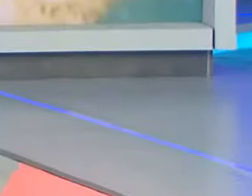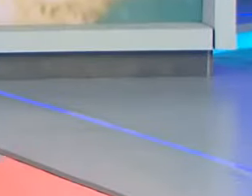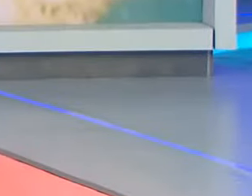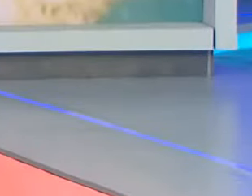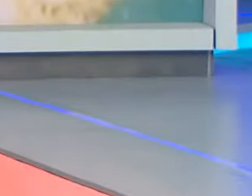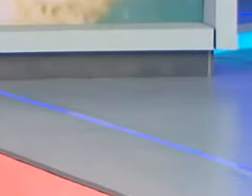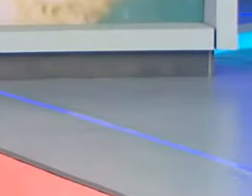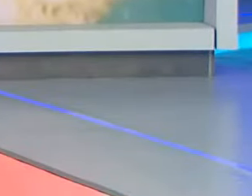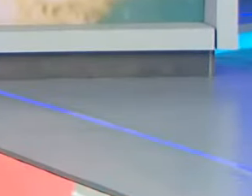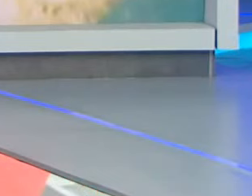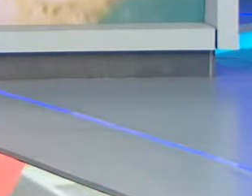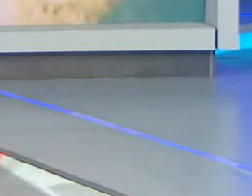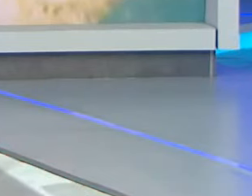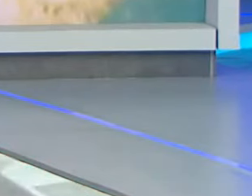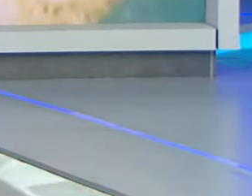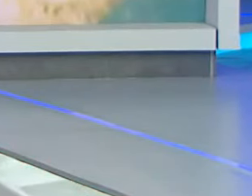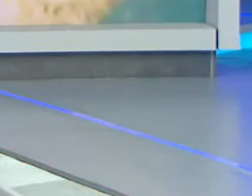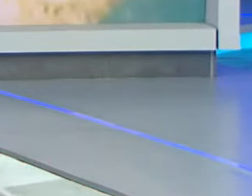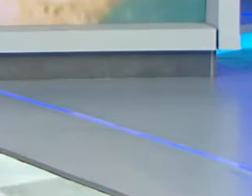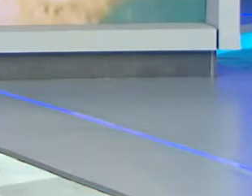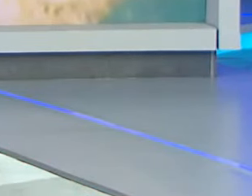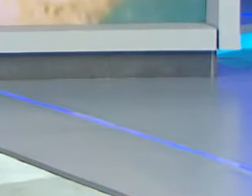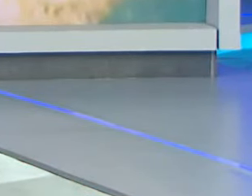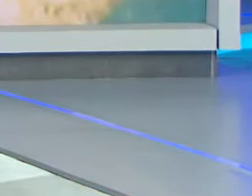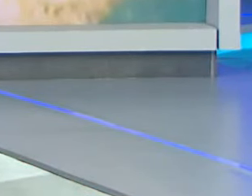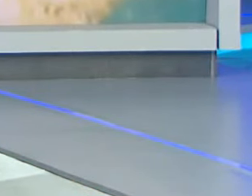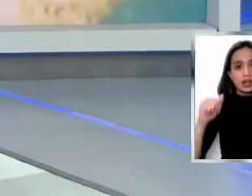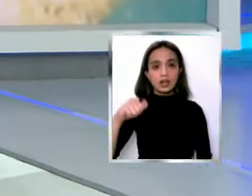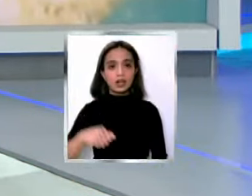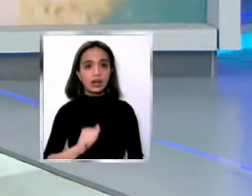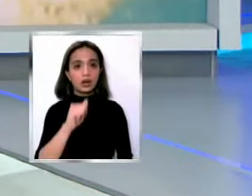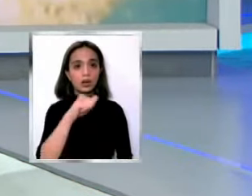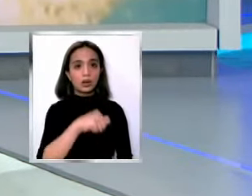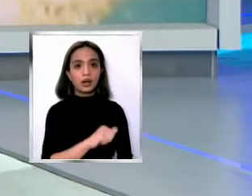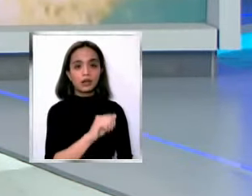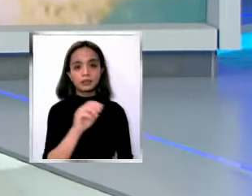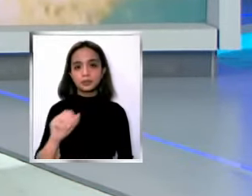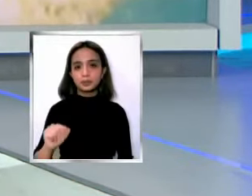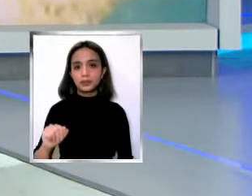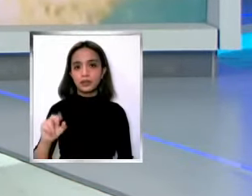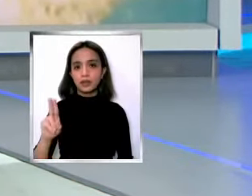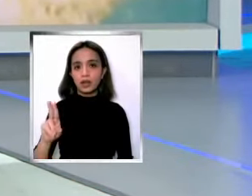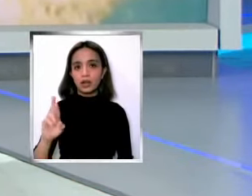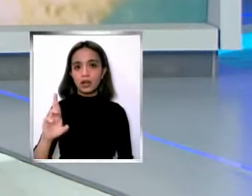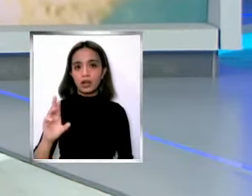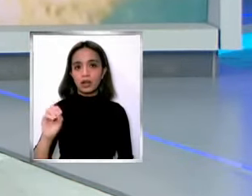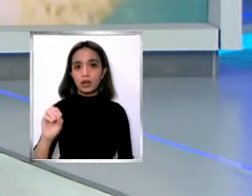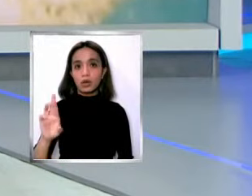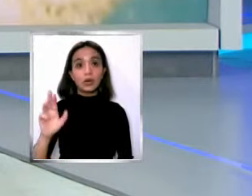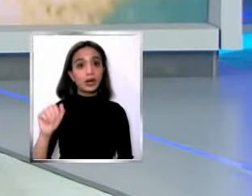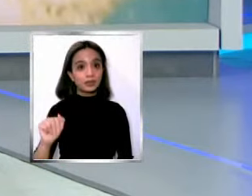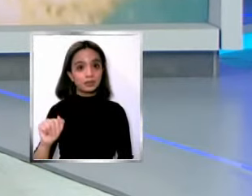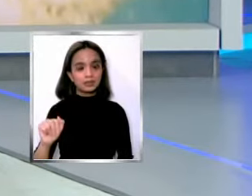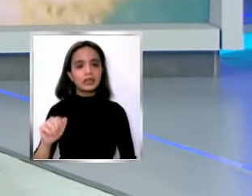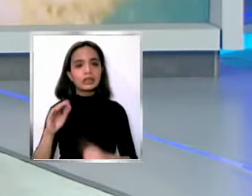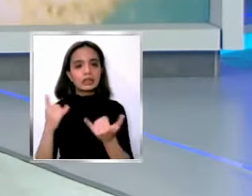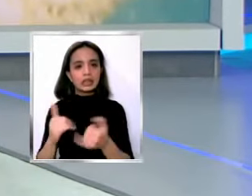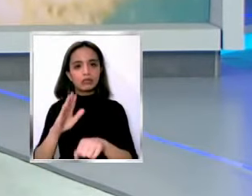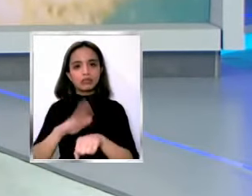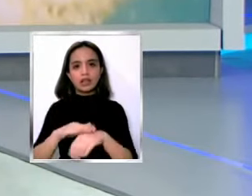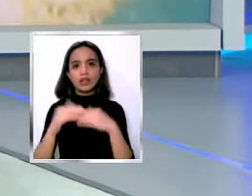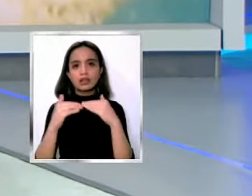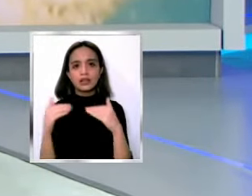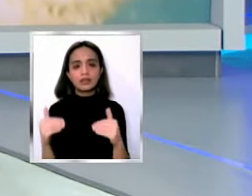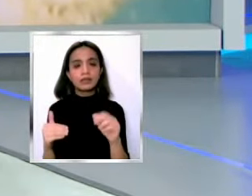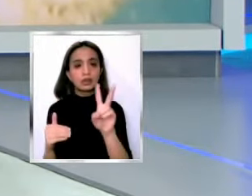Nasa alert level 2 na rin ang Aurora kung saan mapupuntahan ang tinaguriang birthplace of Philippine